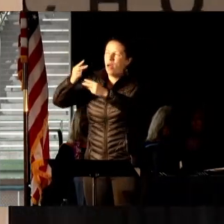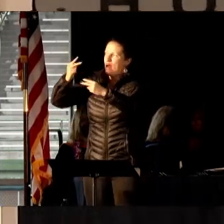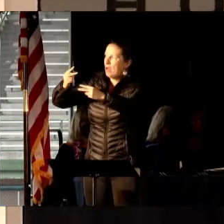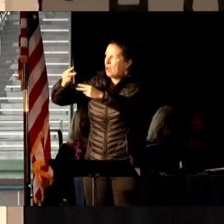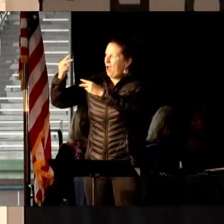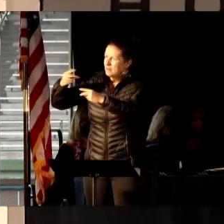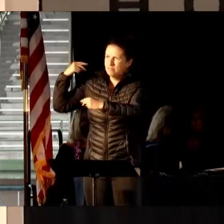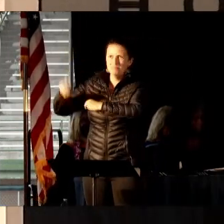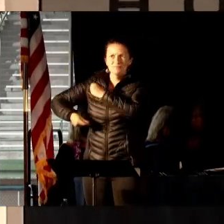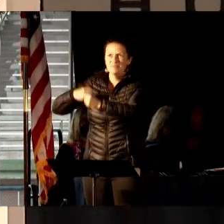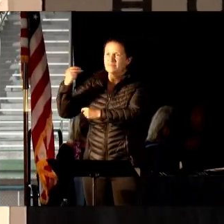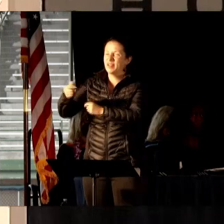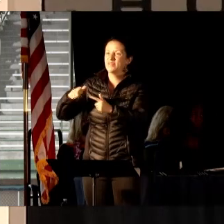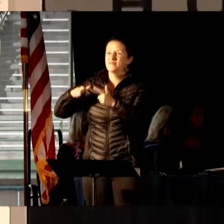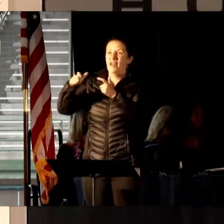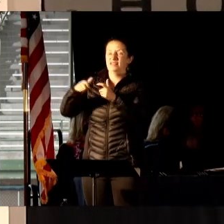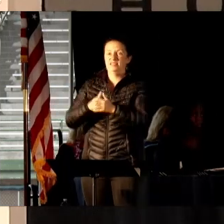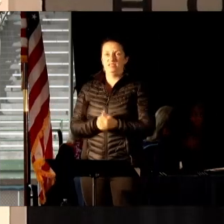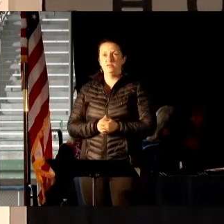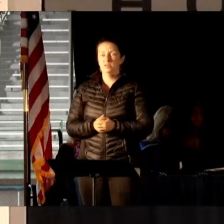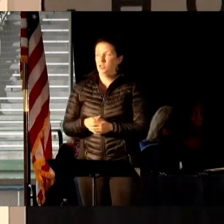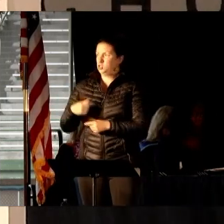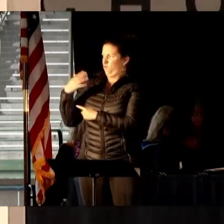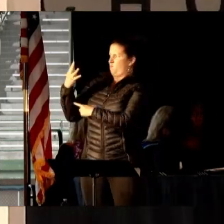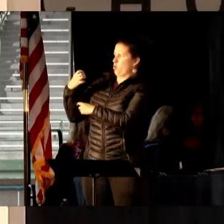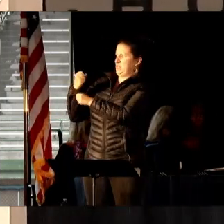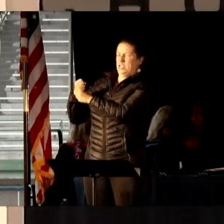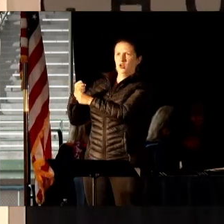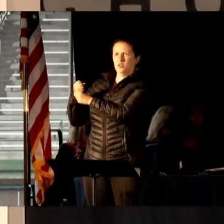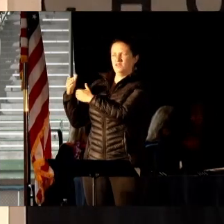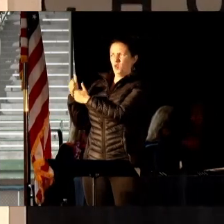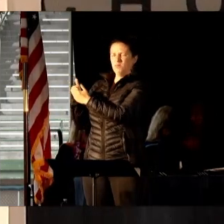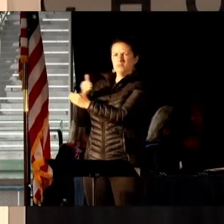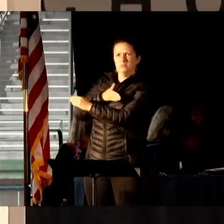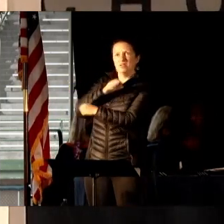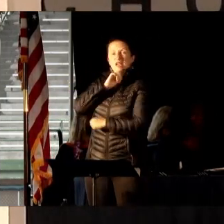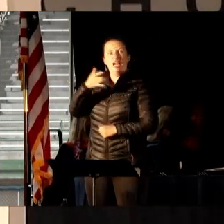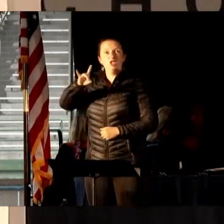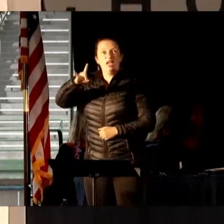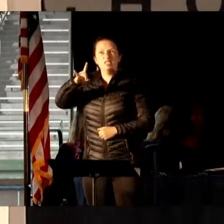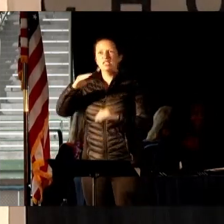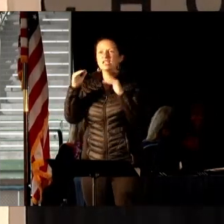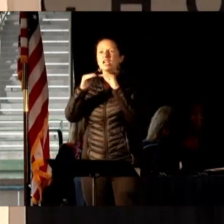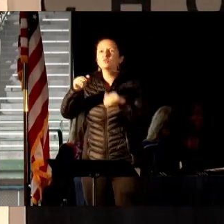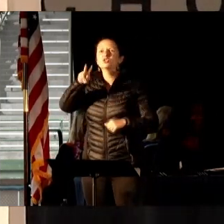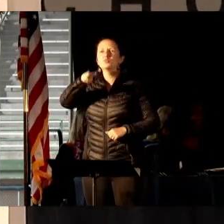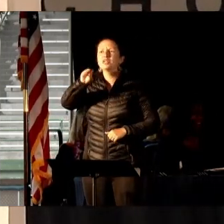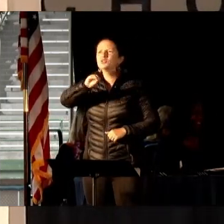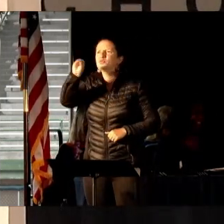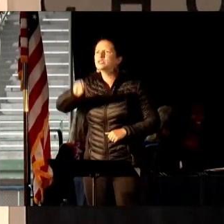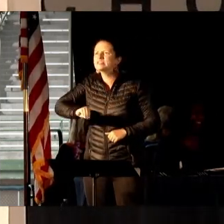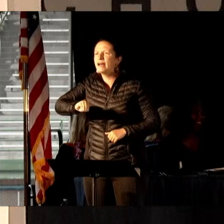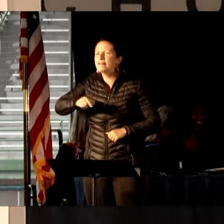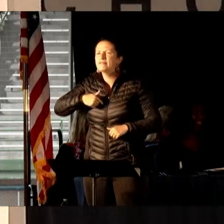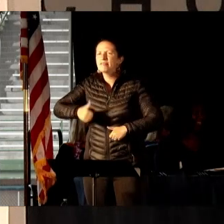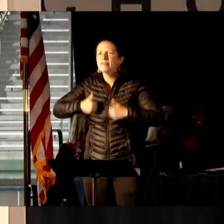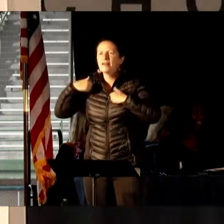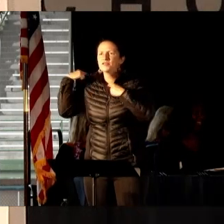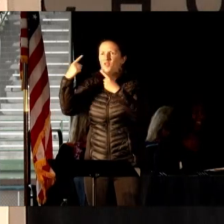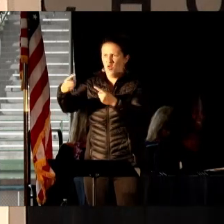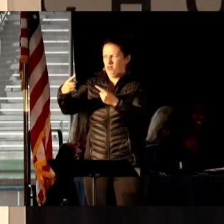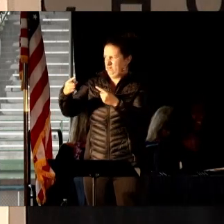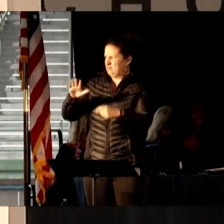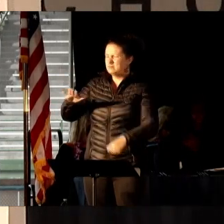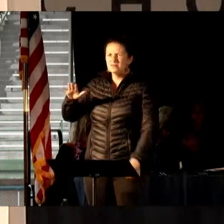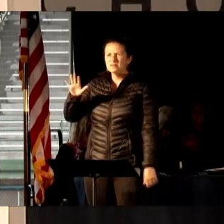you're 18, is 22% of your life. That seems like a whole lot more if you think about it that way. Almost a quarter